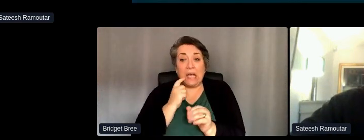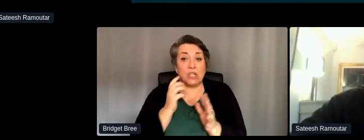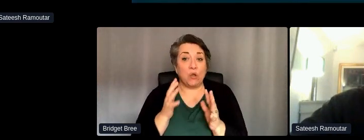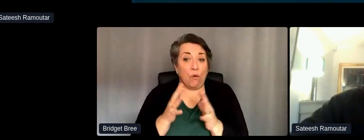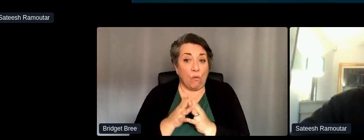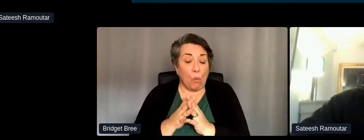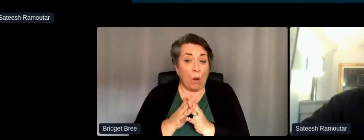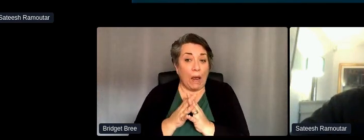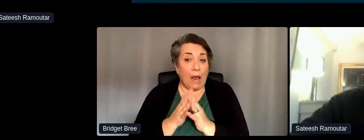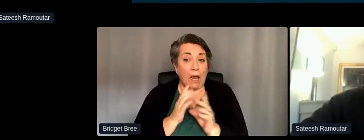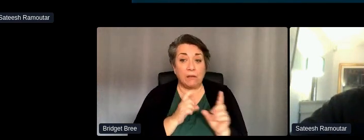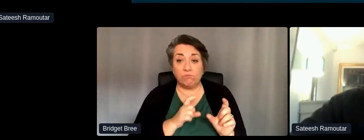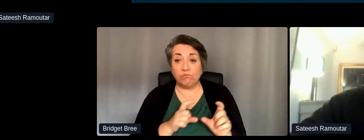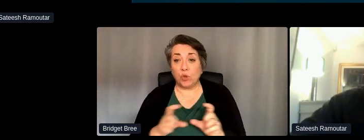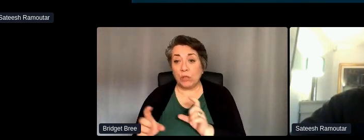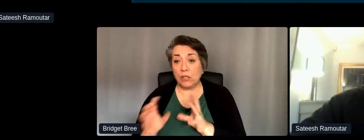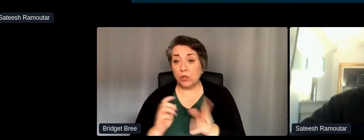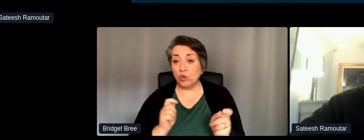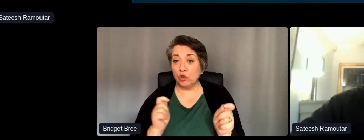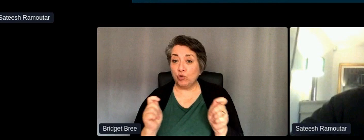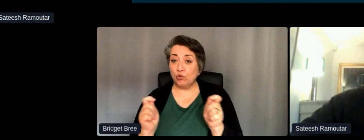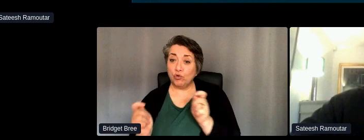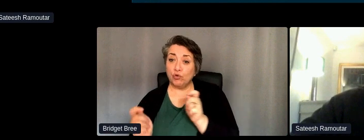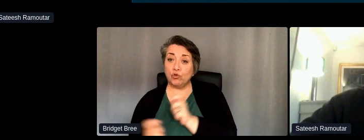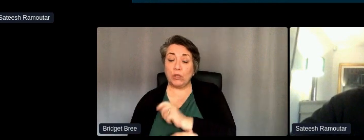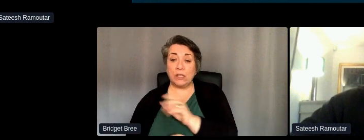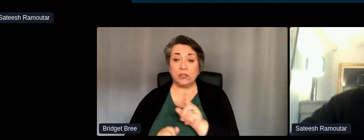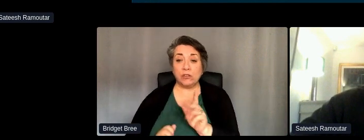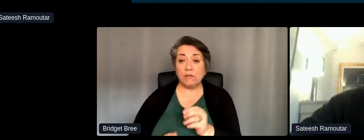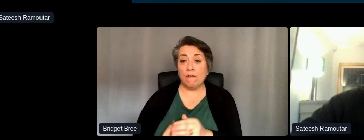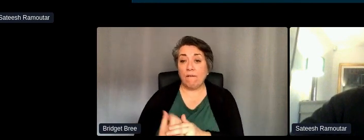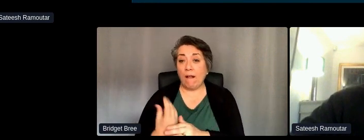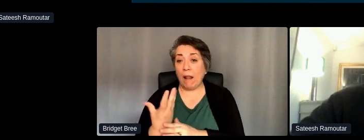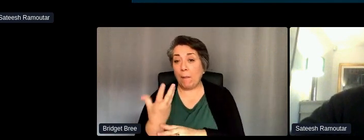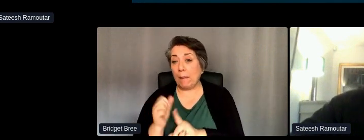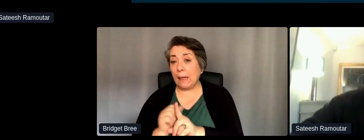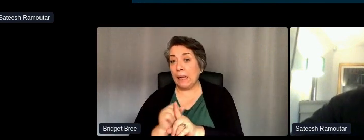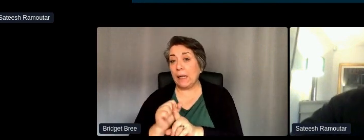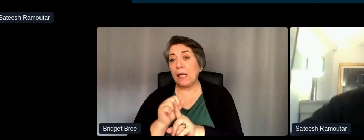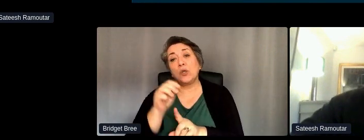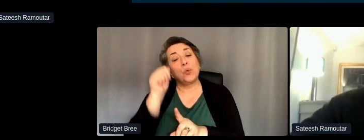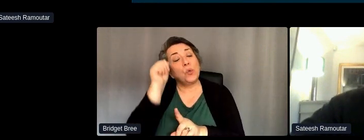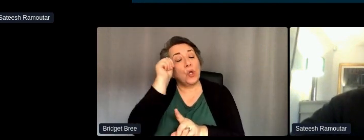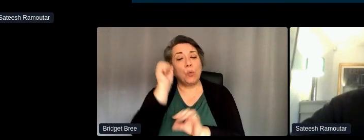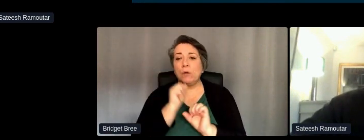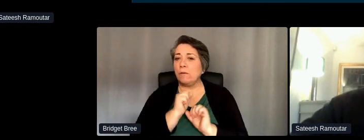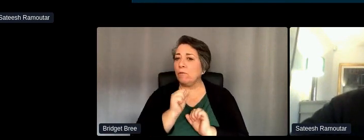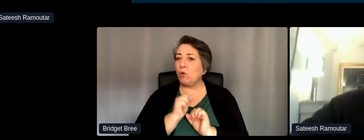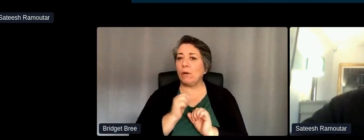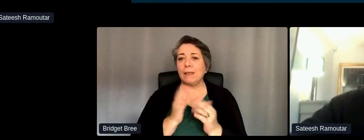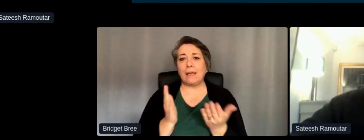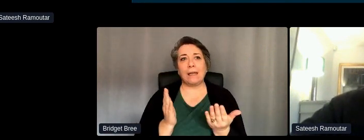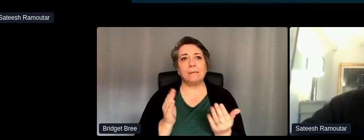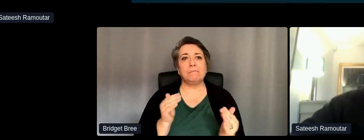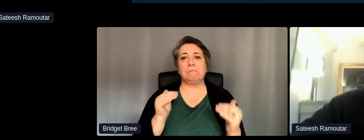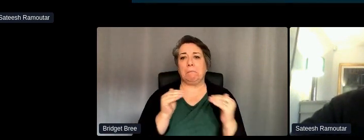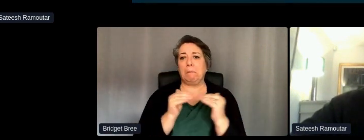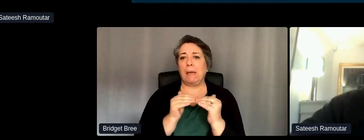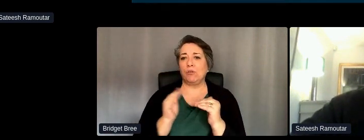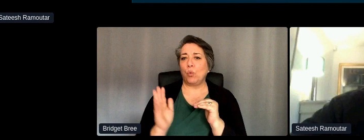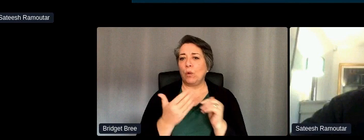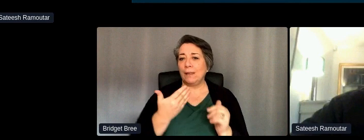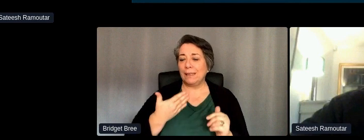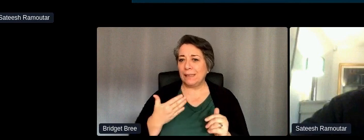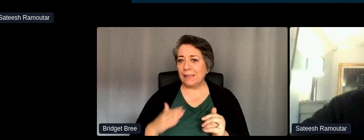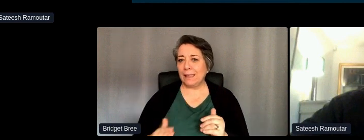And we know that we address some of the needs, but we haven't addressed all of the needs. So really interested to hear from